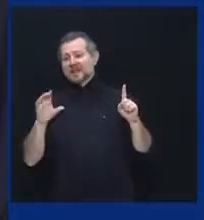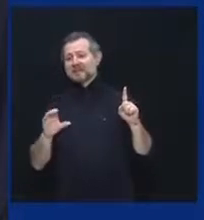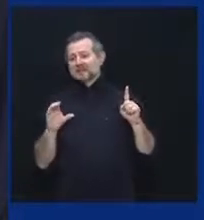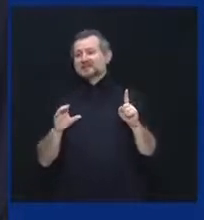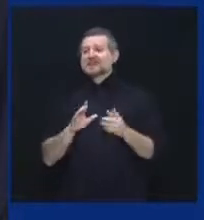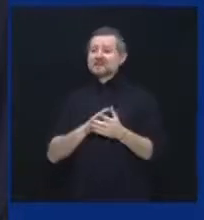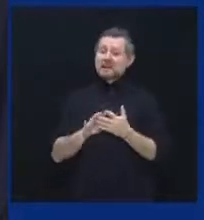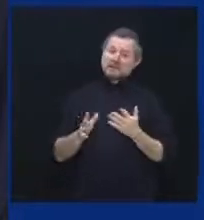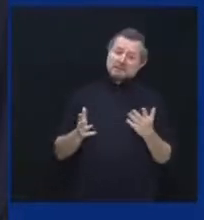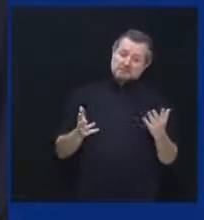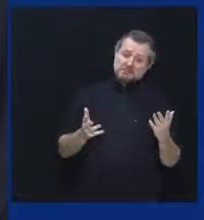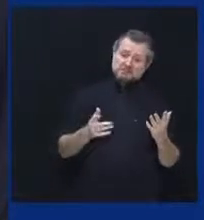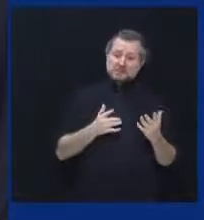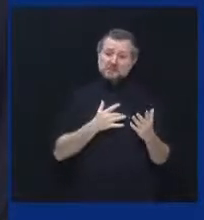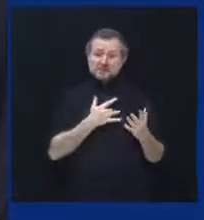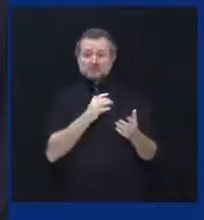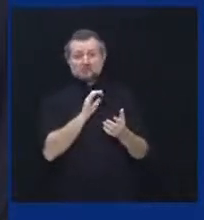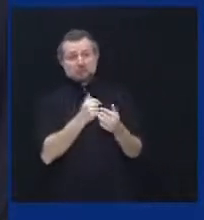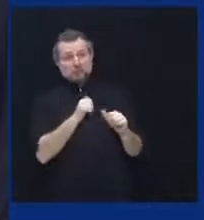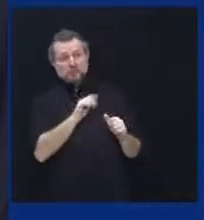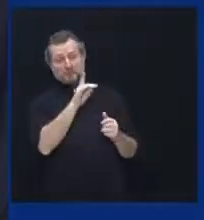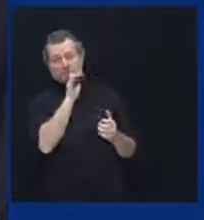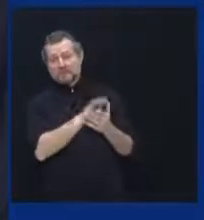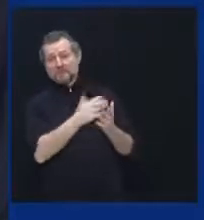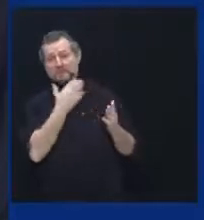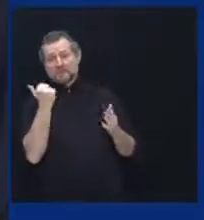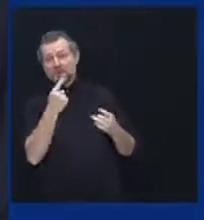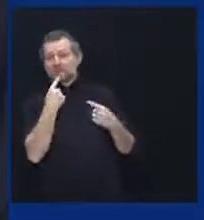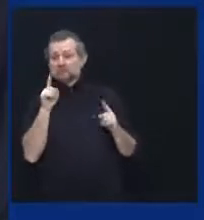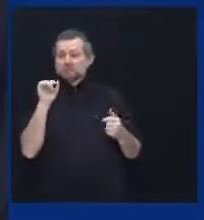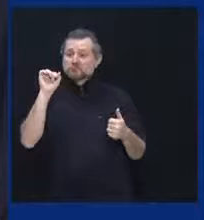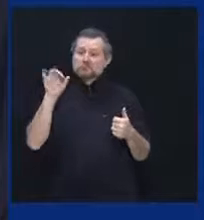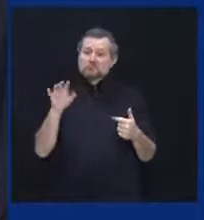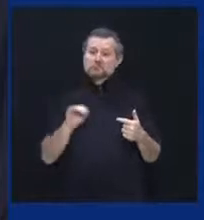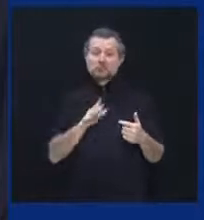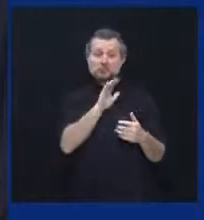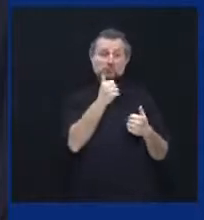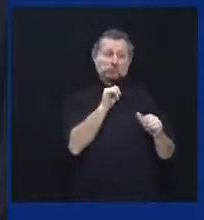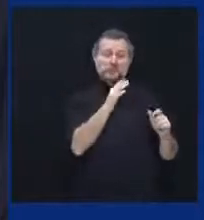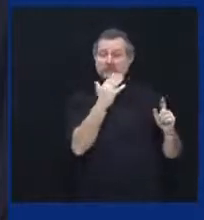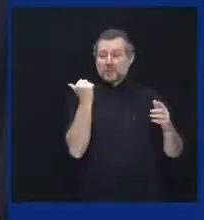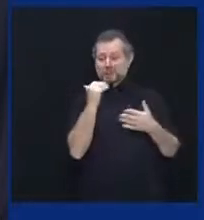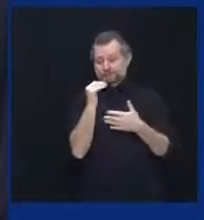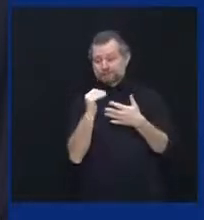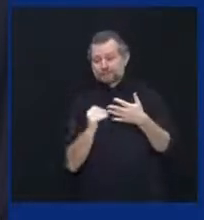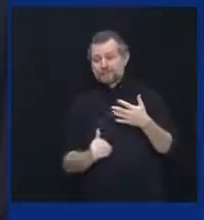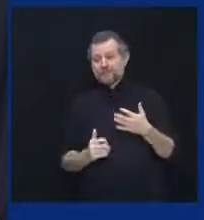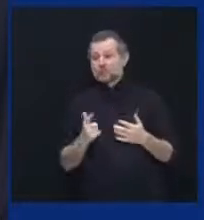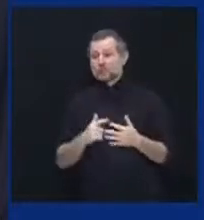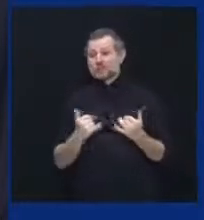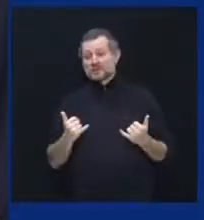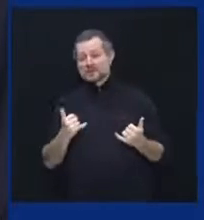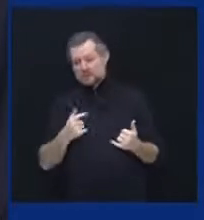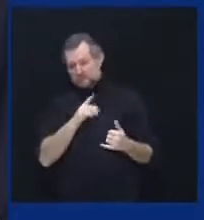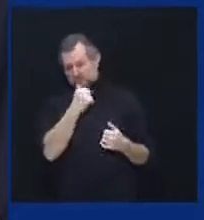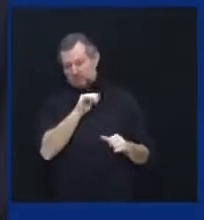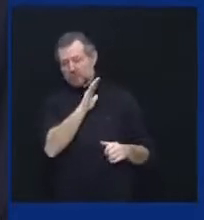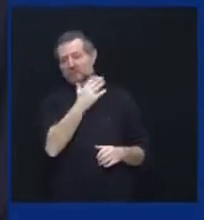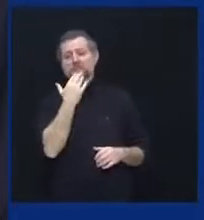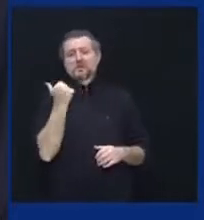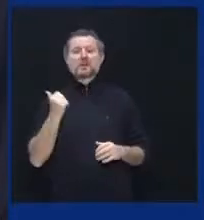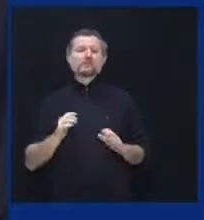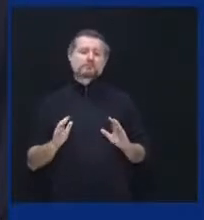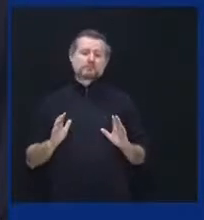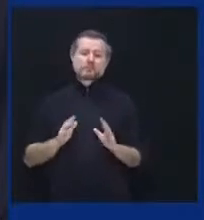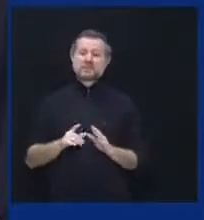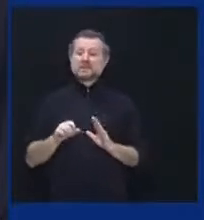believe they gave the best guidance they could. I believe they give the best guidance they can today. I believe the State